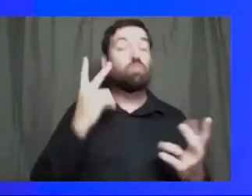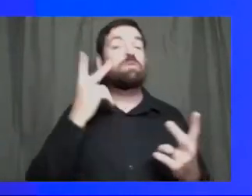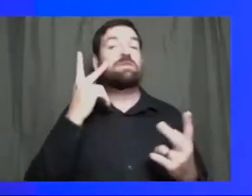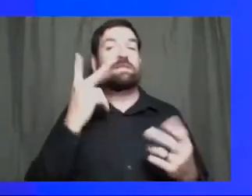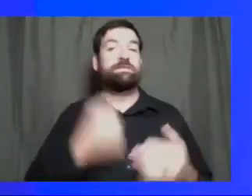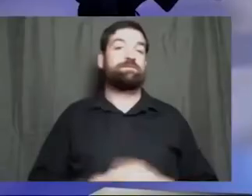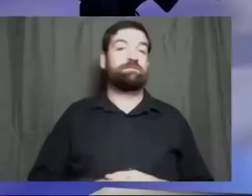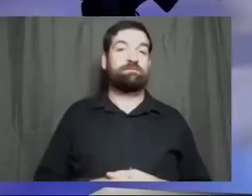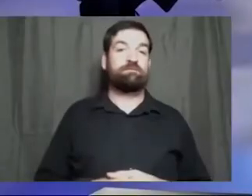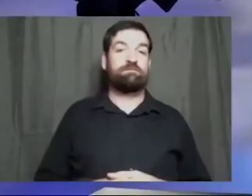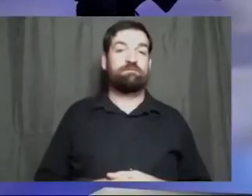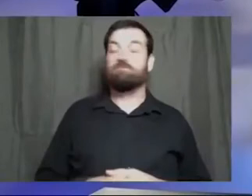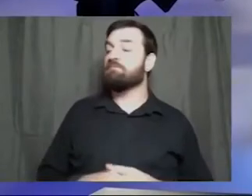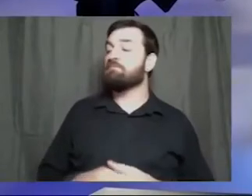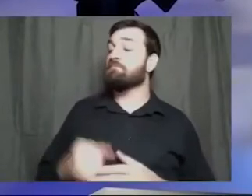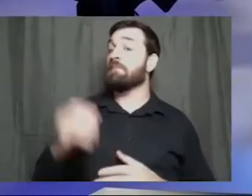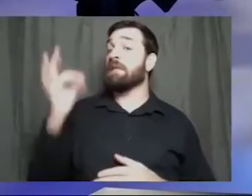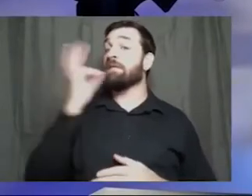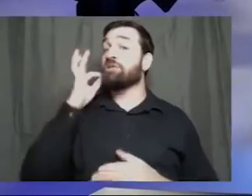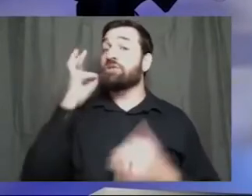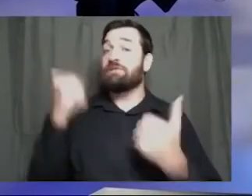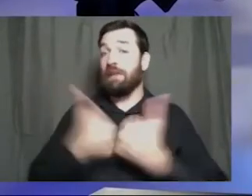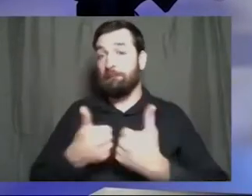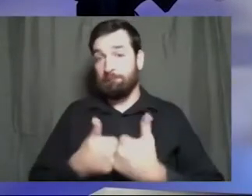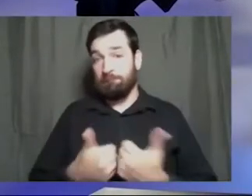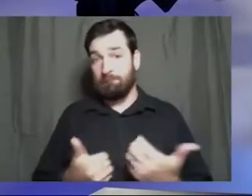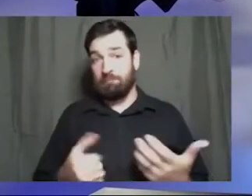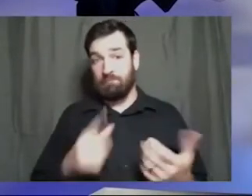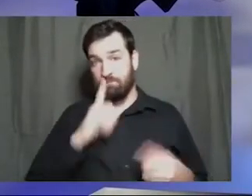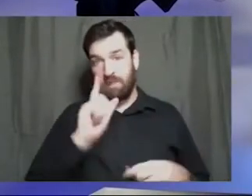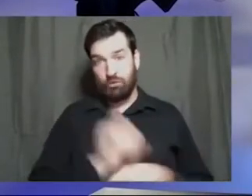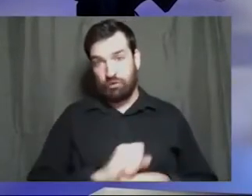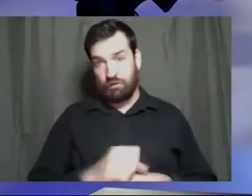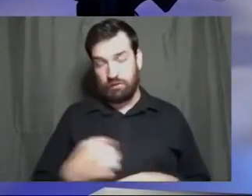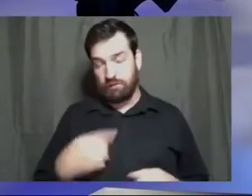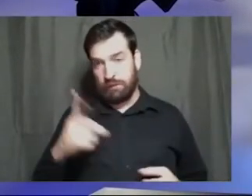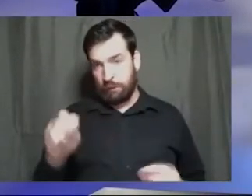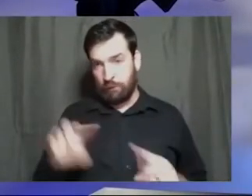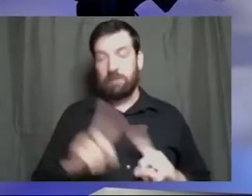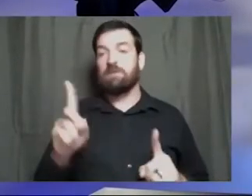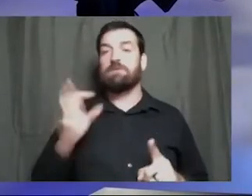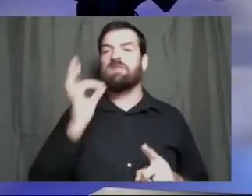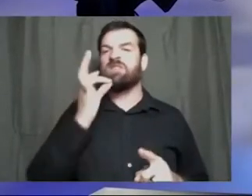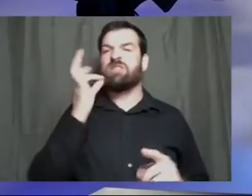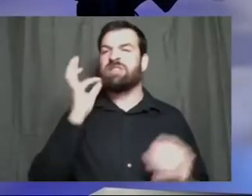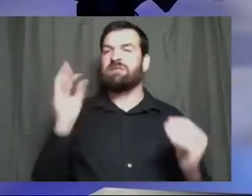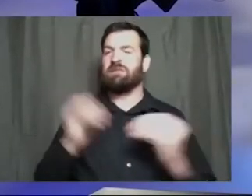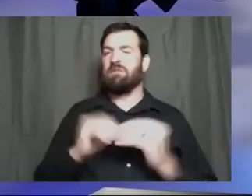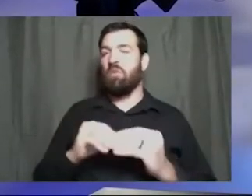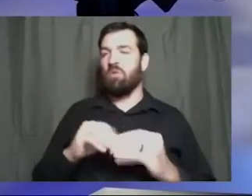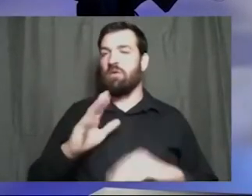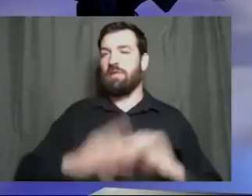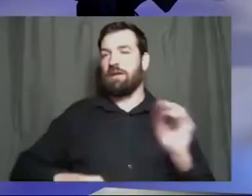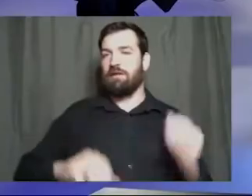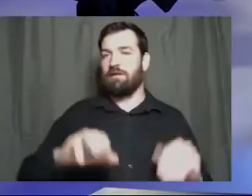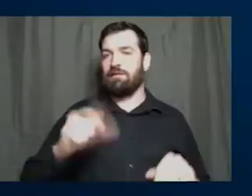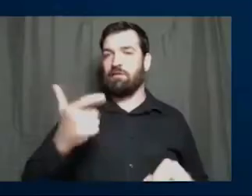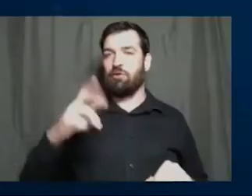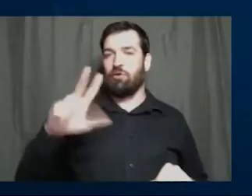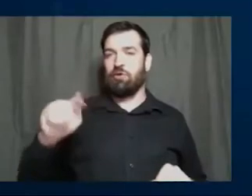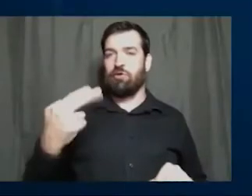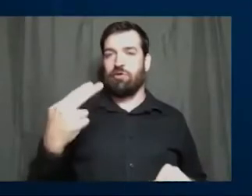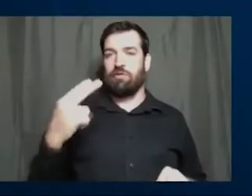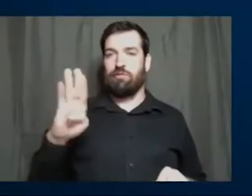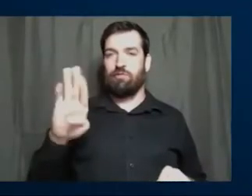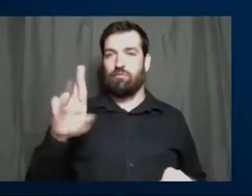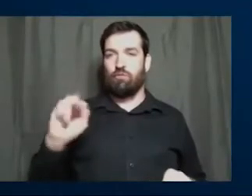Chiefs game, the answer is, actually, I do. But I might like the Chiefs more than Garth Brooks. What? I still believe you're probably